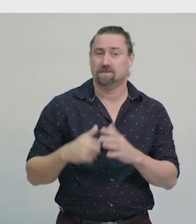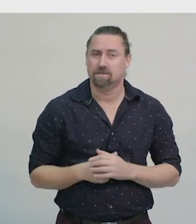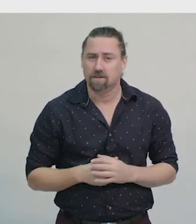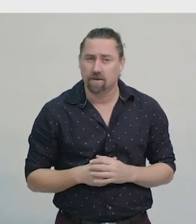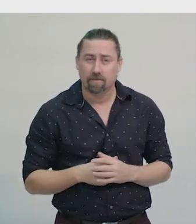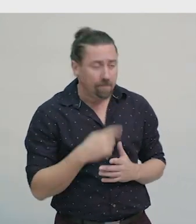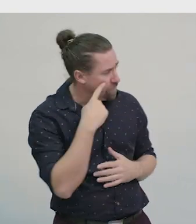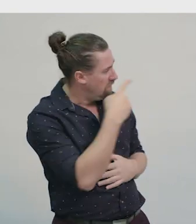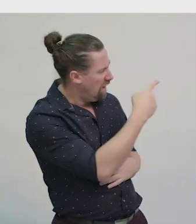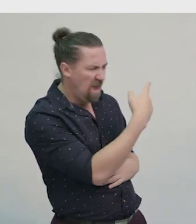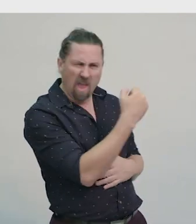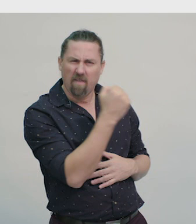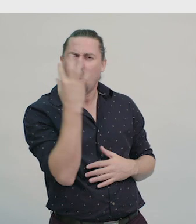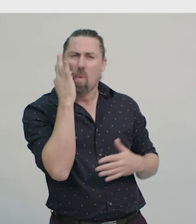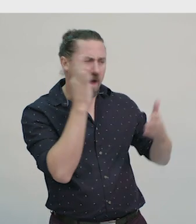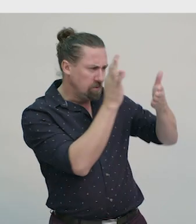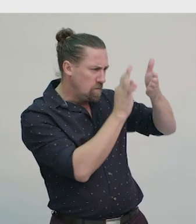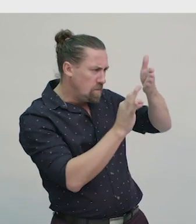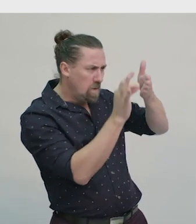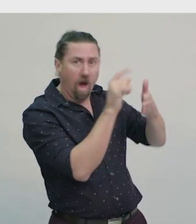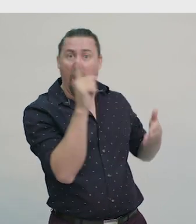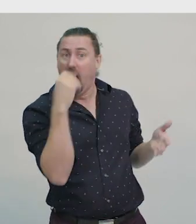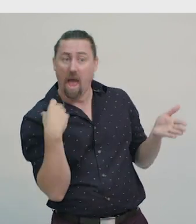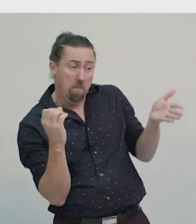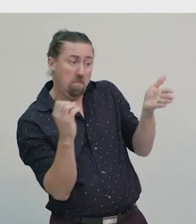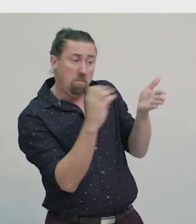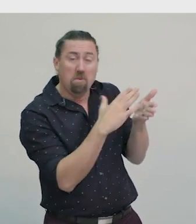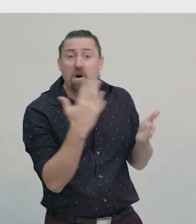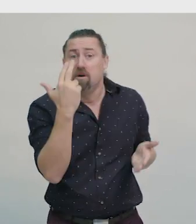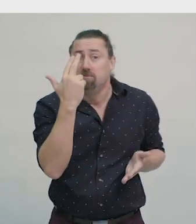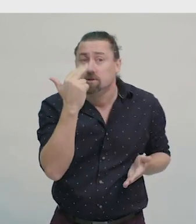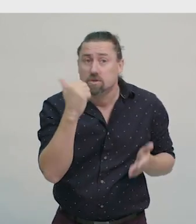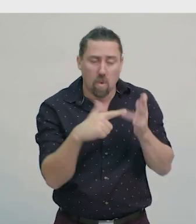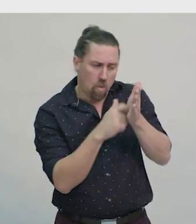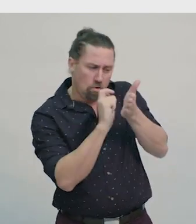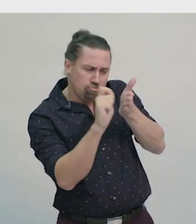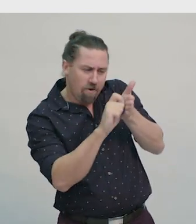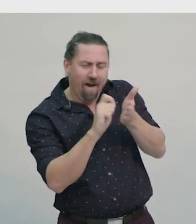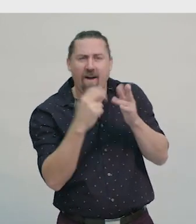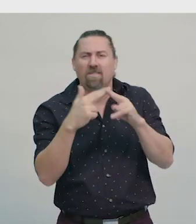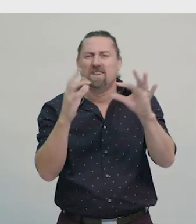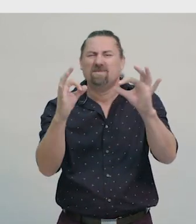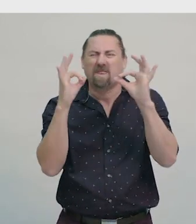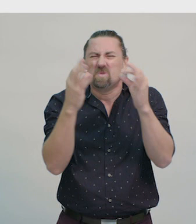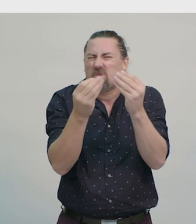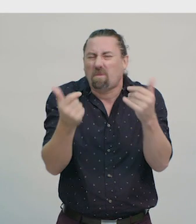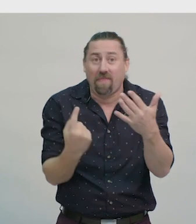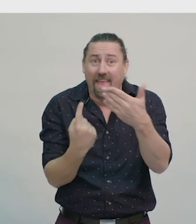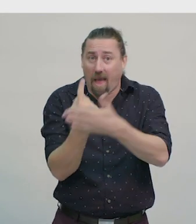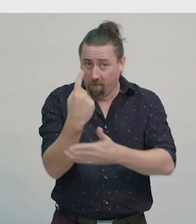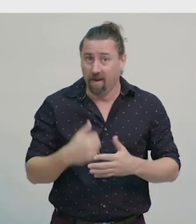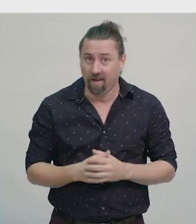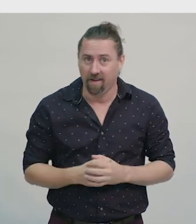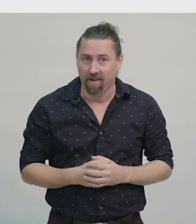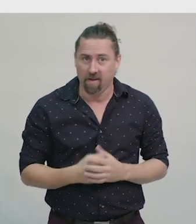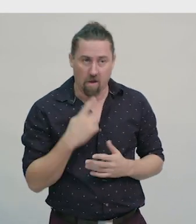each box for us to write or draw special events we need to remember. Now I'm going to fill in some